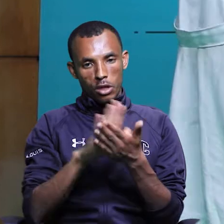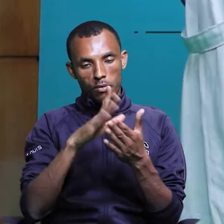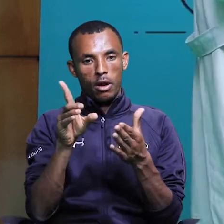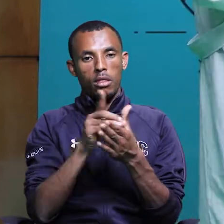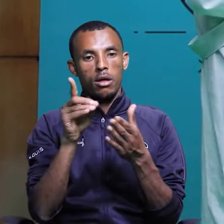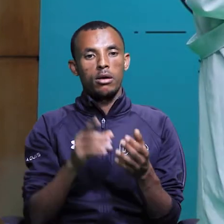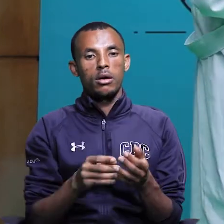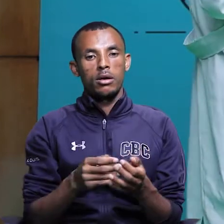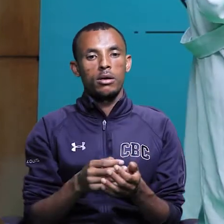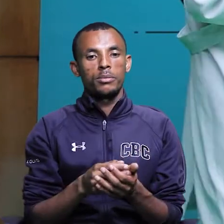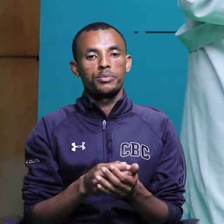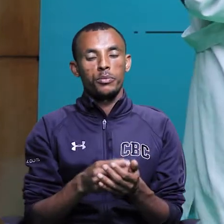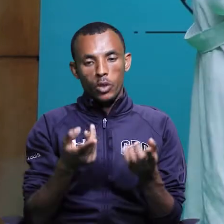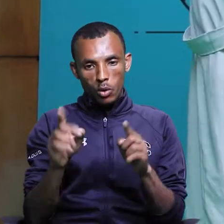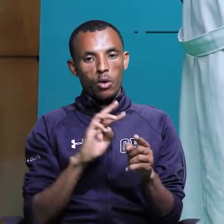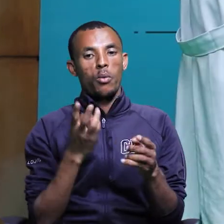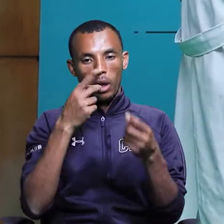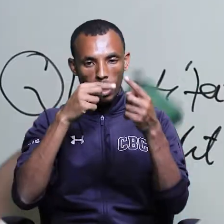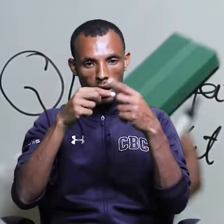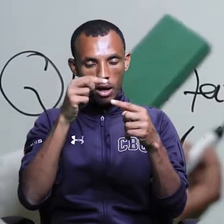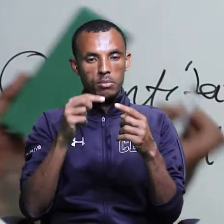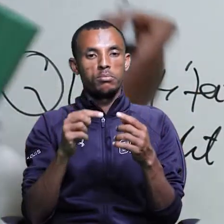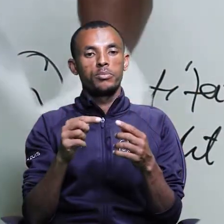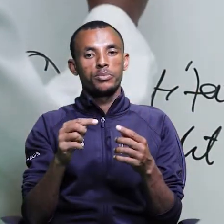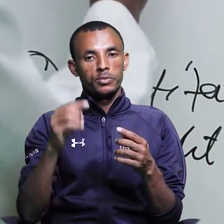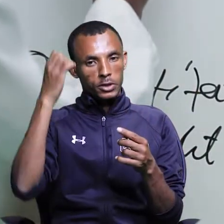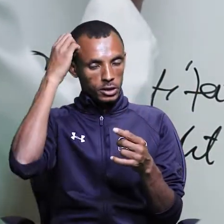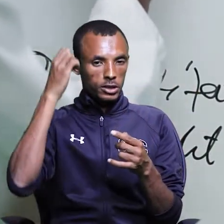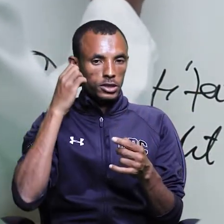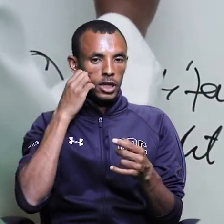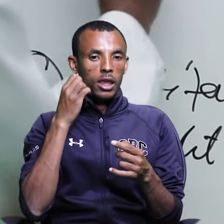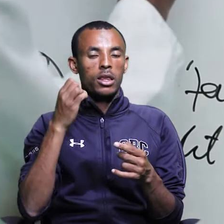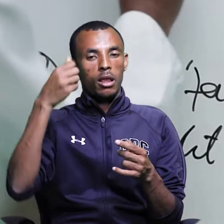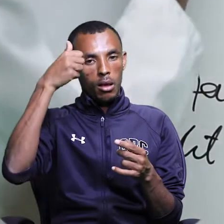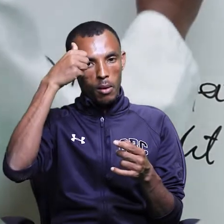quantitative data. When it comes to sex, male or female, so it is